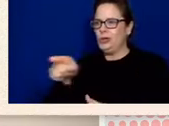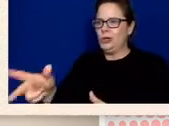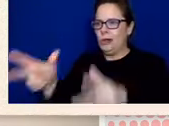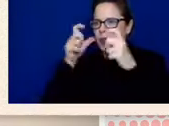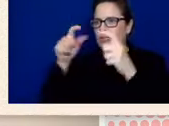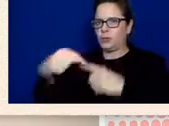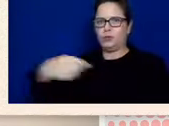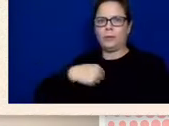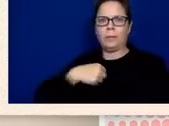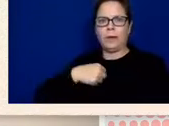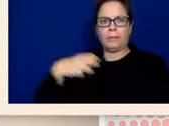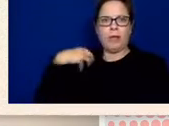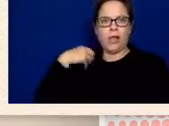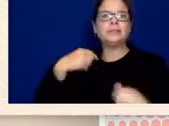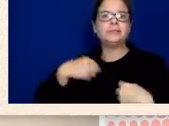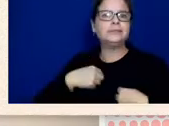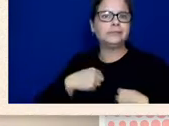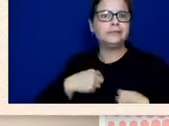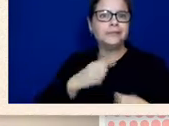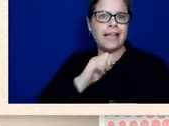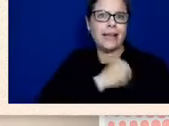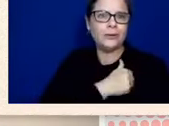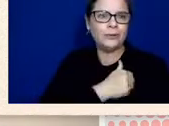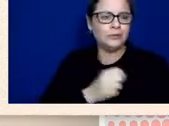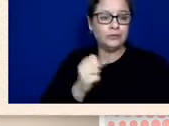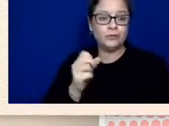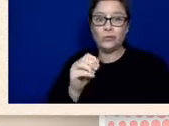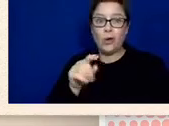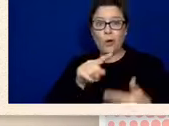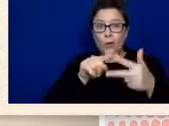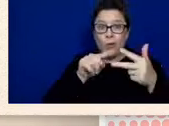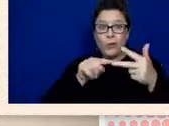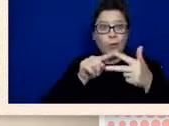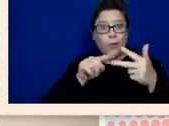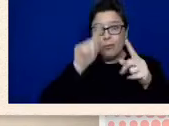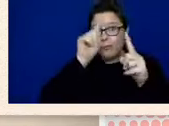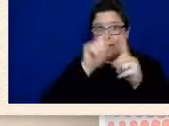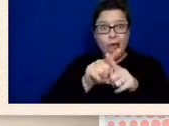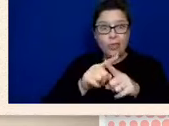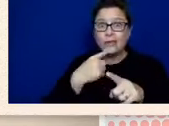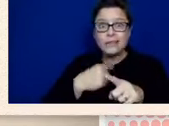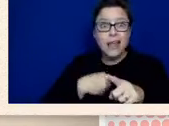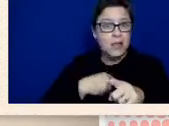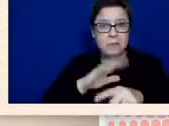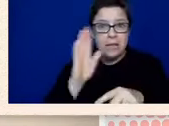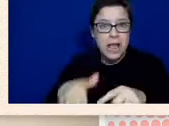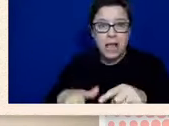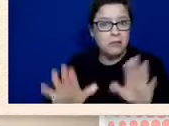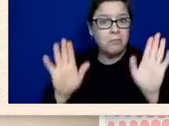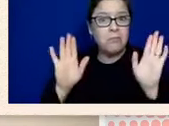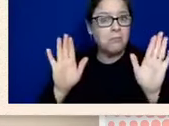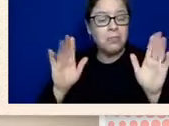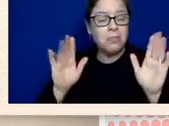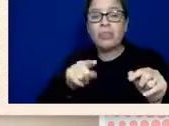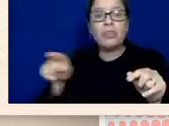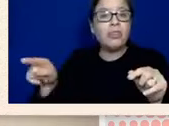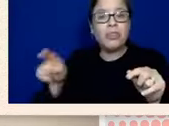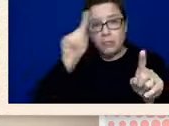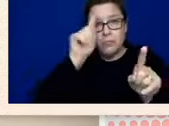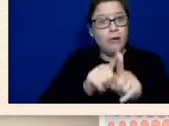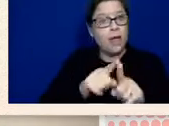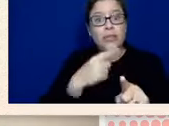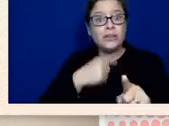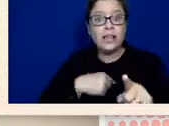so they've never said that to me, and kind of what they always say is